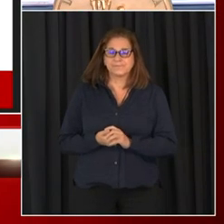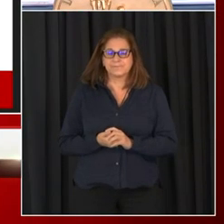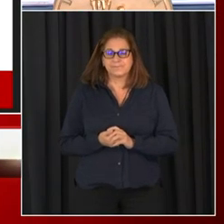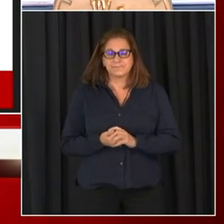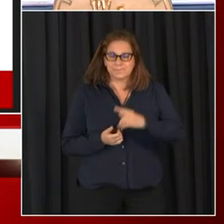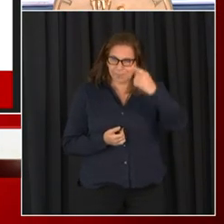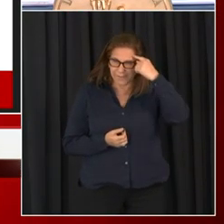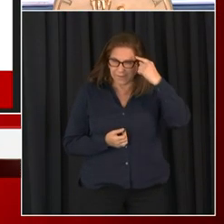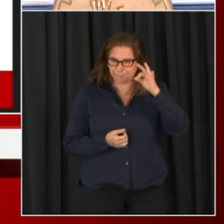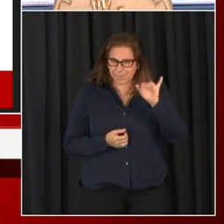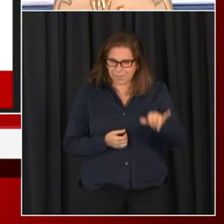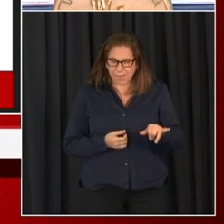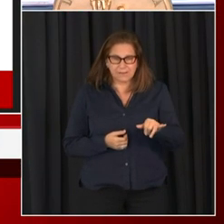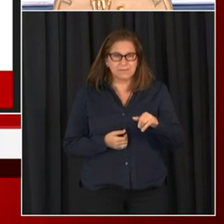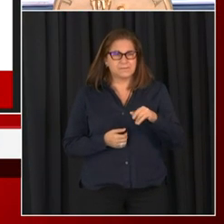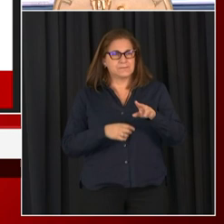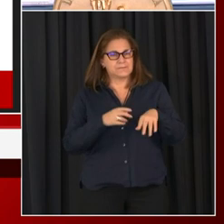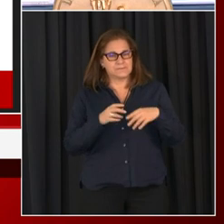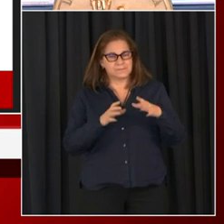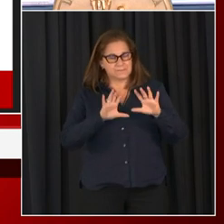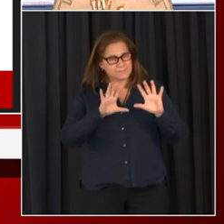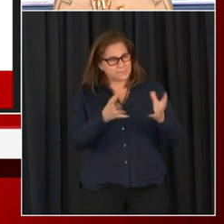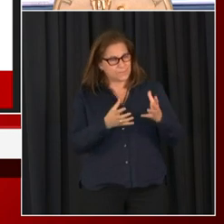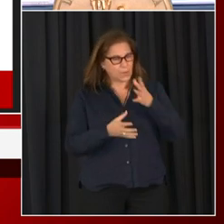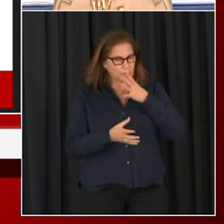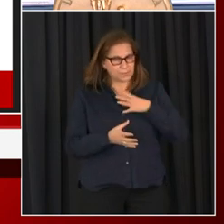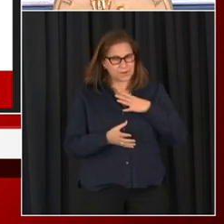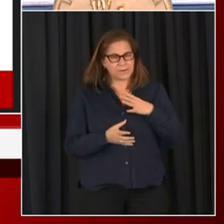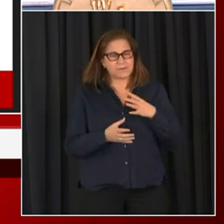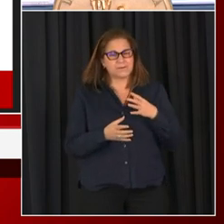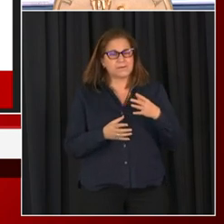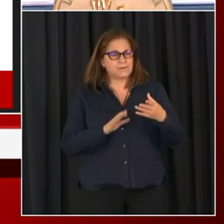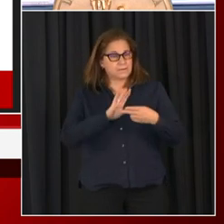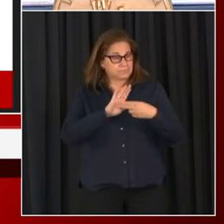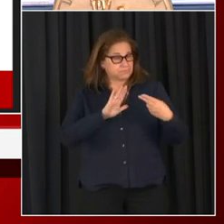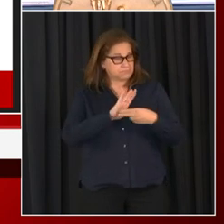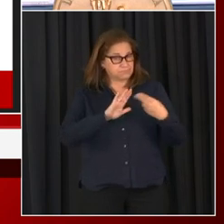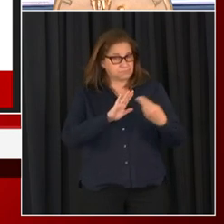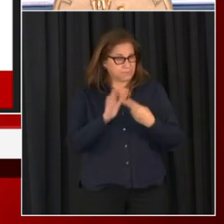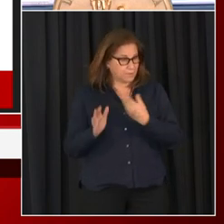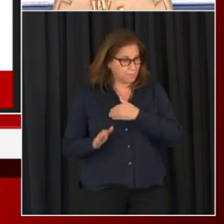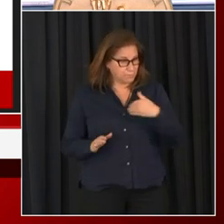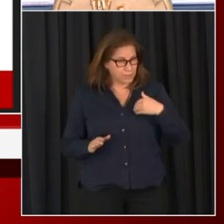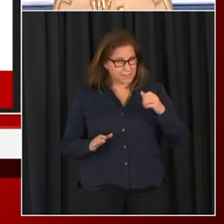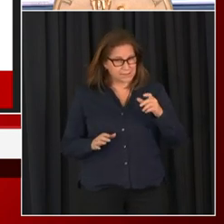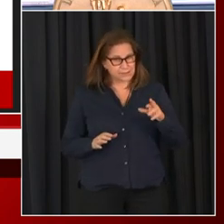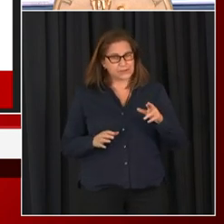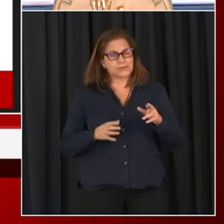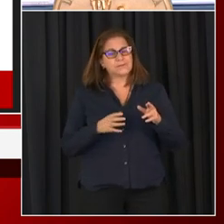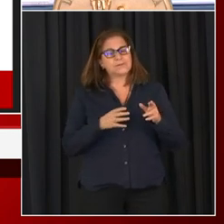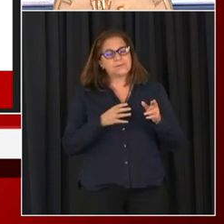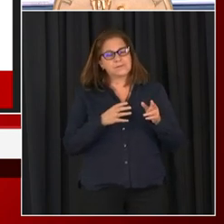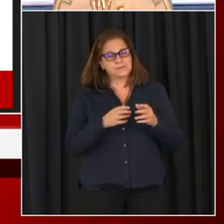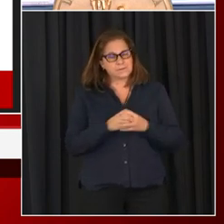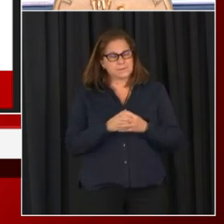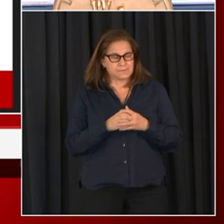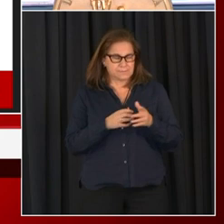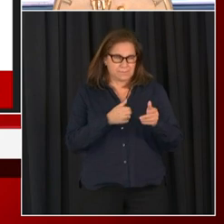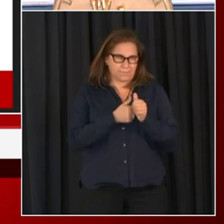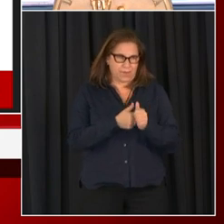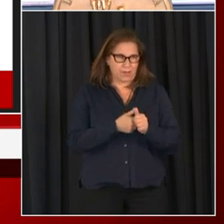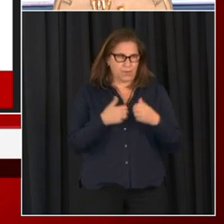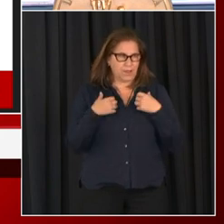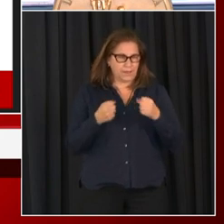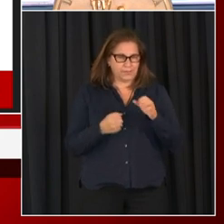want to remind everybody to follow their health care plan and make sure that they're up